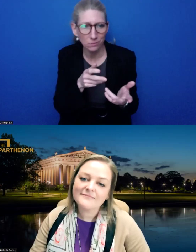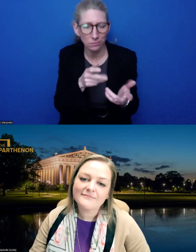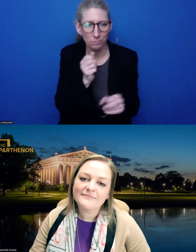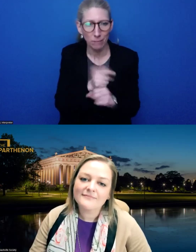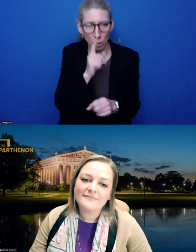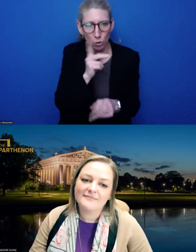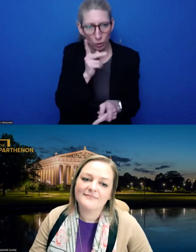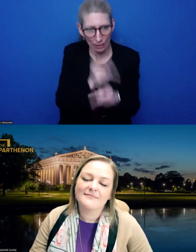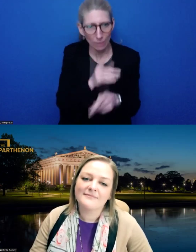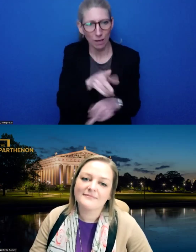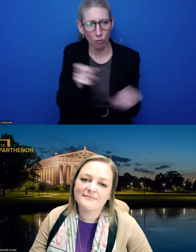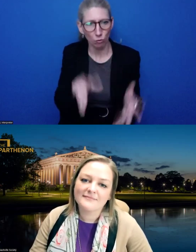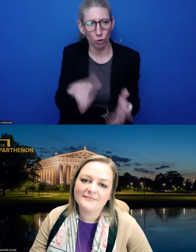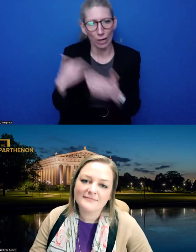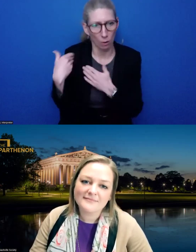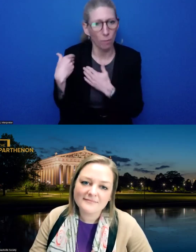held the rulers accountable.